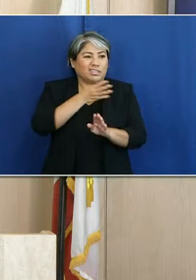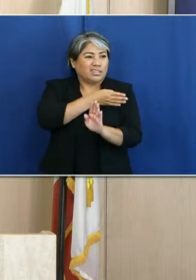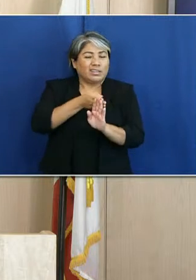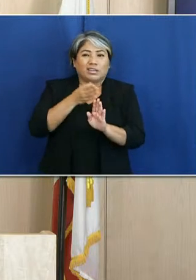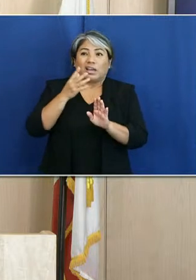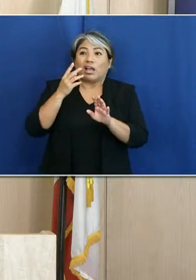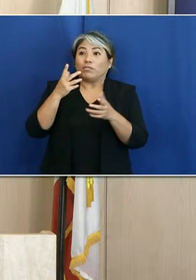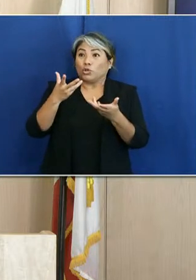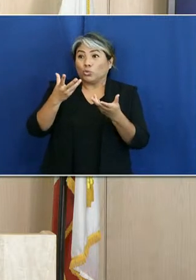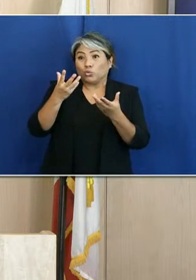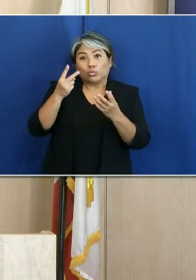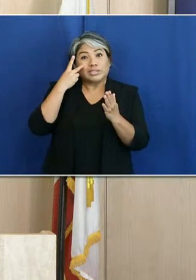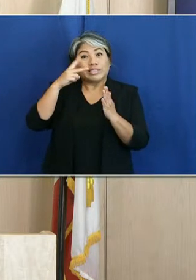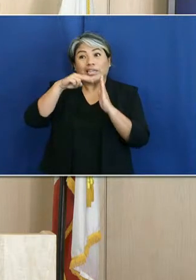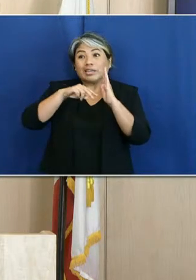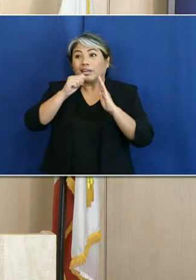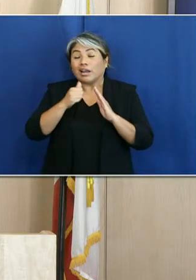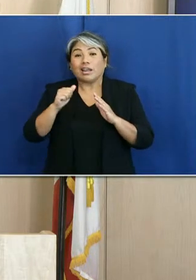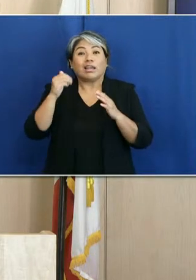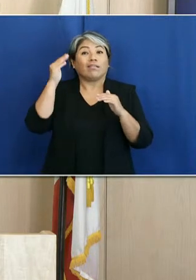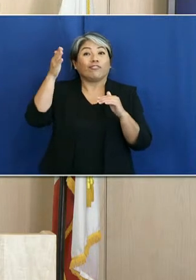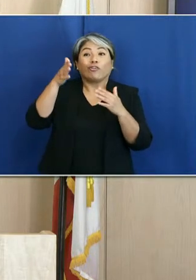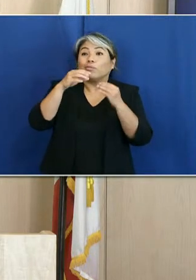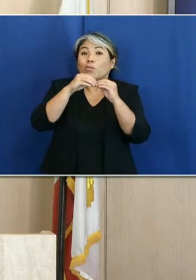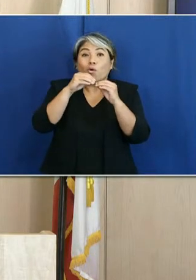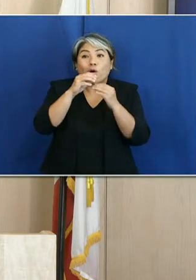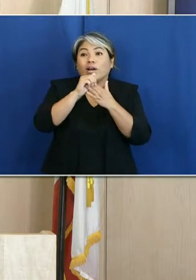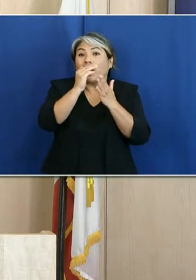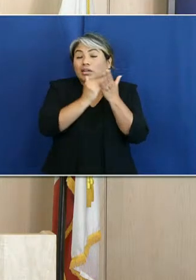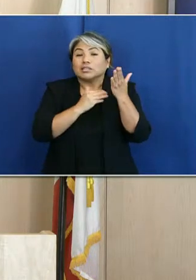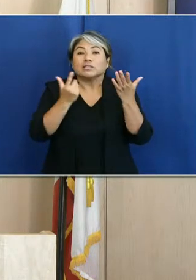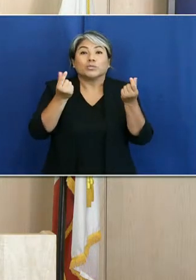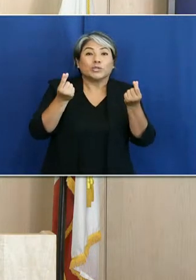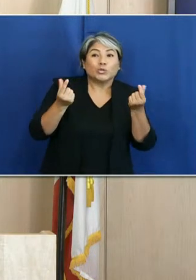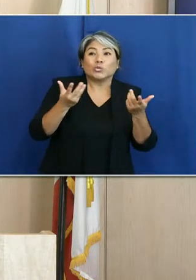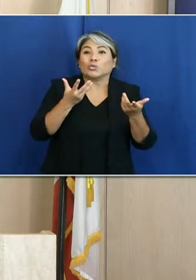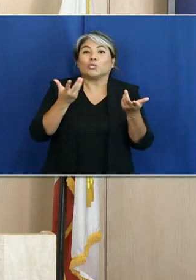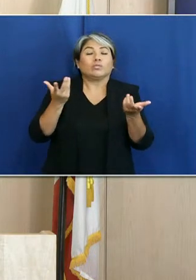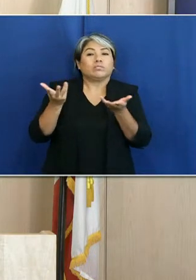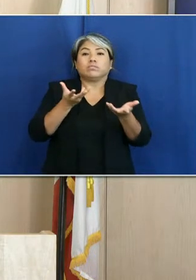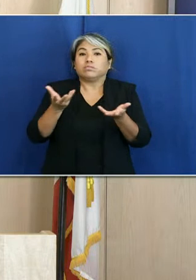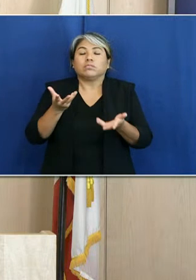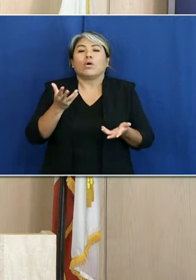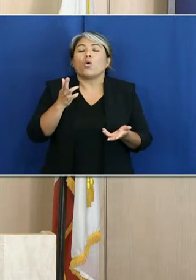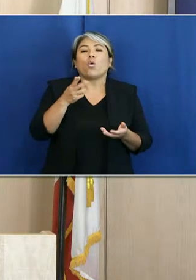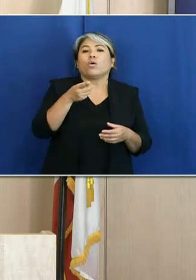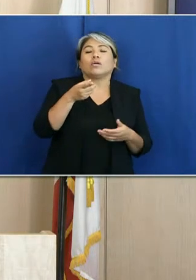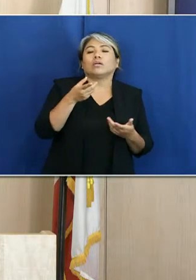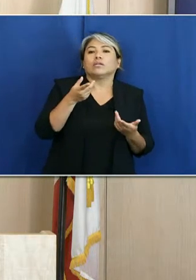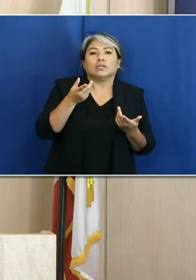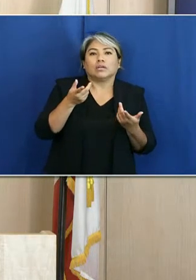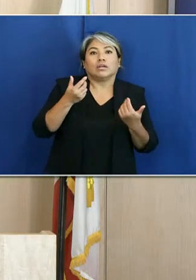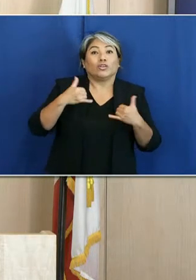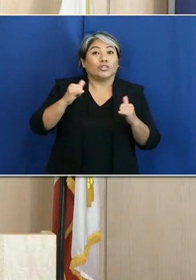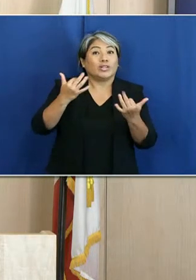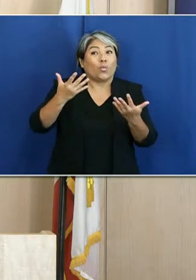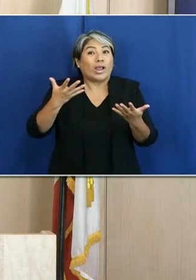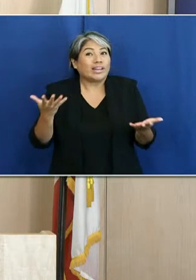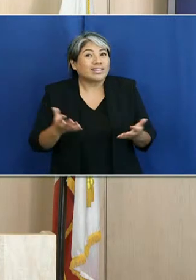further guidance about what the state will need to do to remain off, or what's going to happen going forward, or are you still kind of just